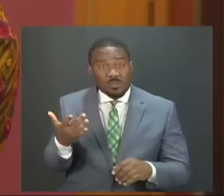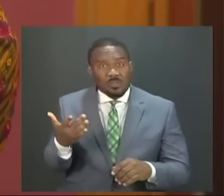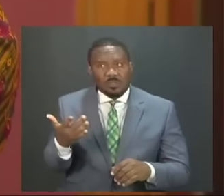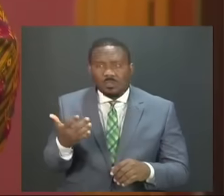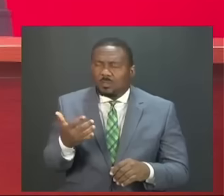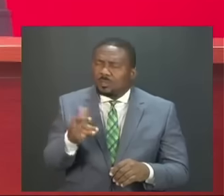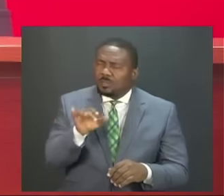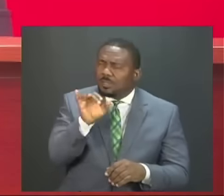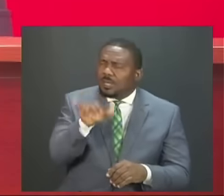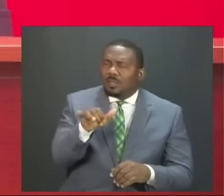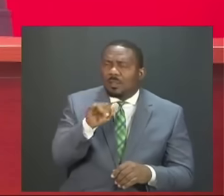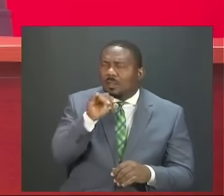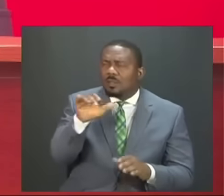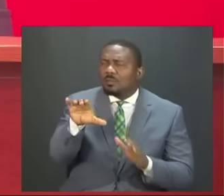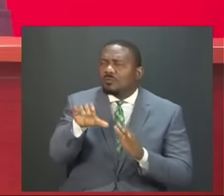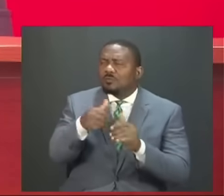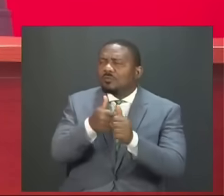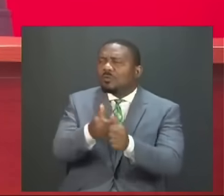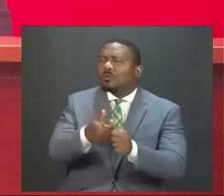unconstitutional.